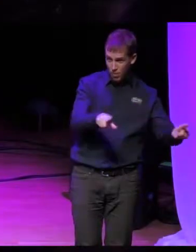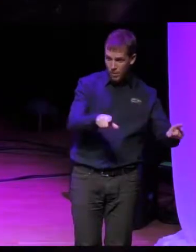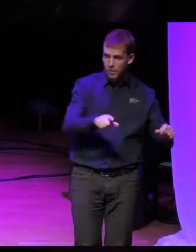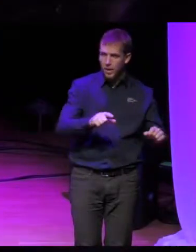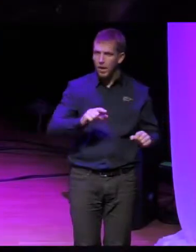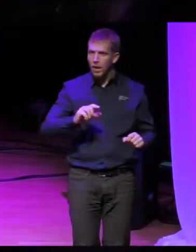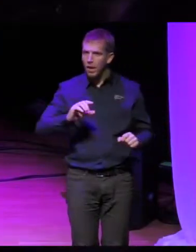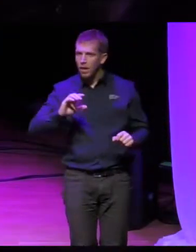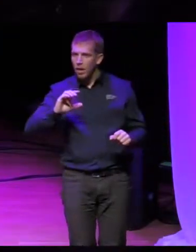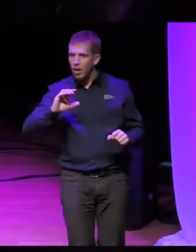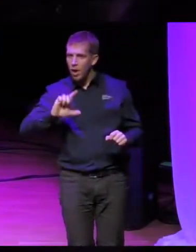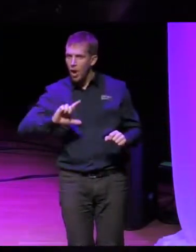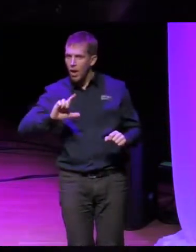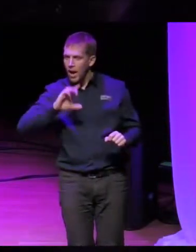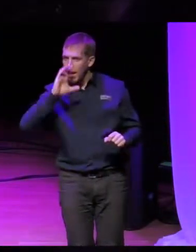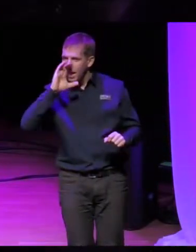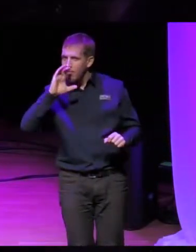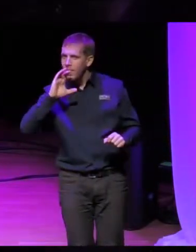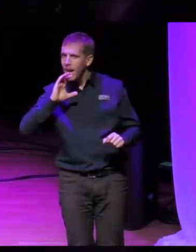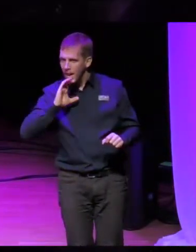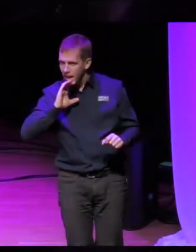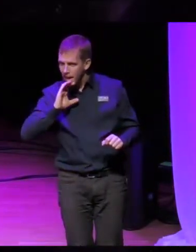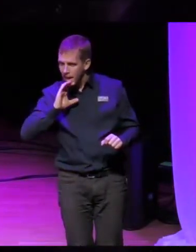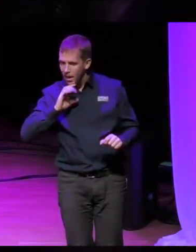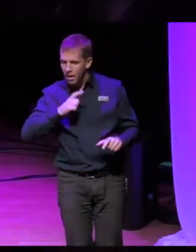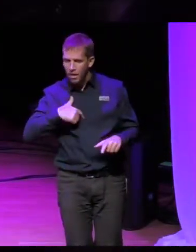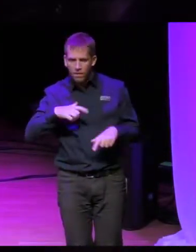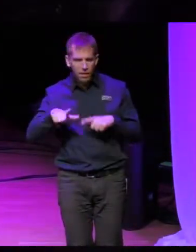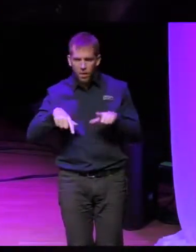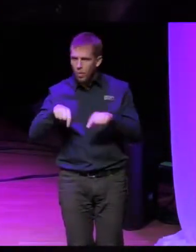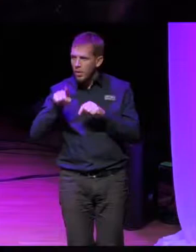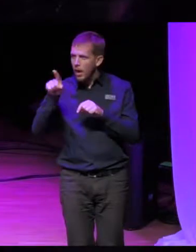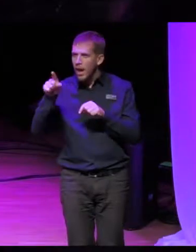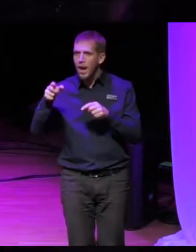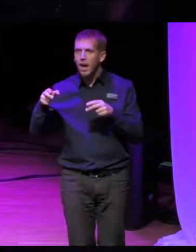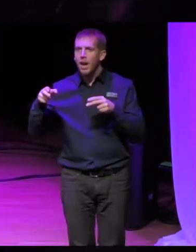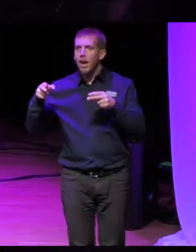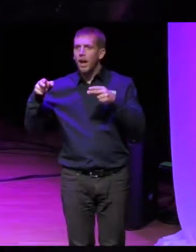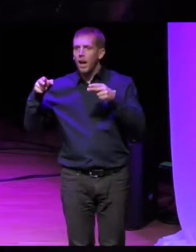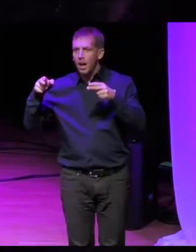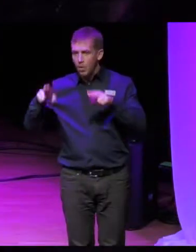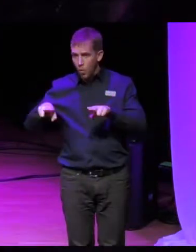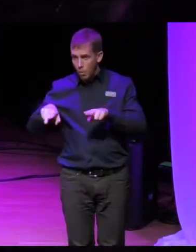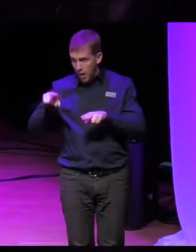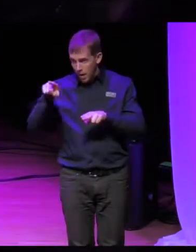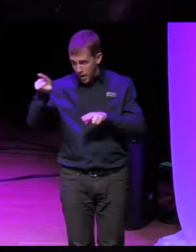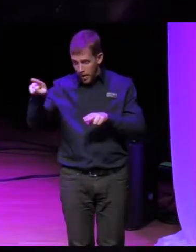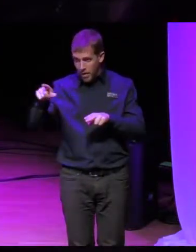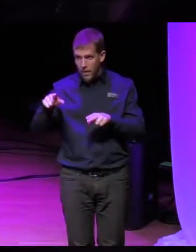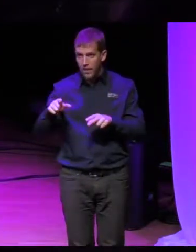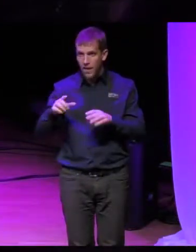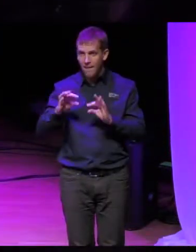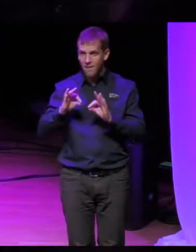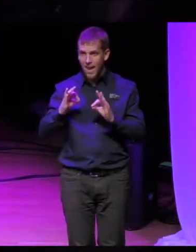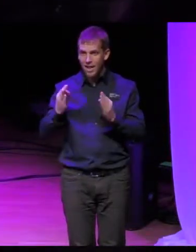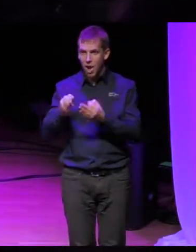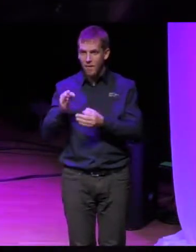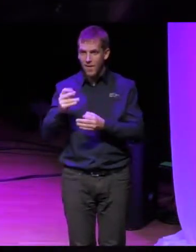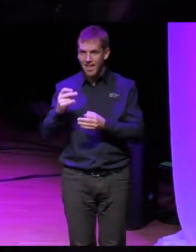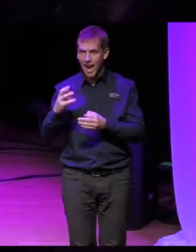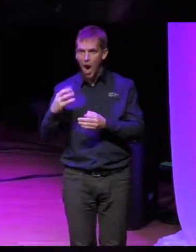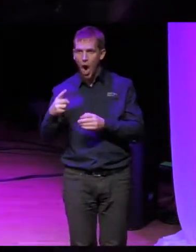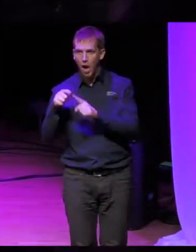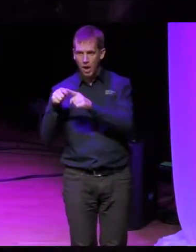evening, we found a judge in the courtroom in the federal district courthouse in Brooklyn, and the judge